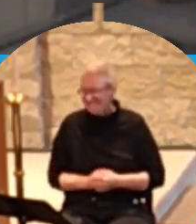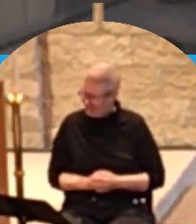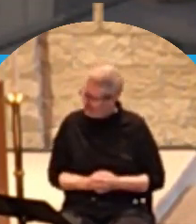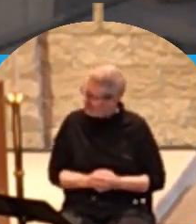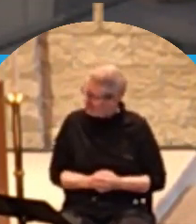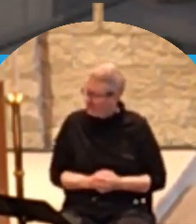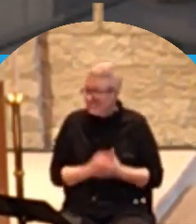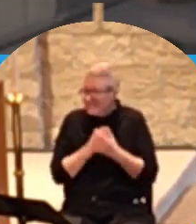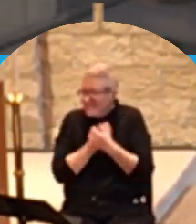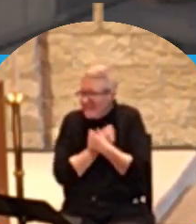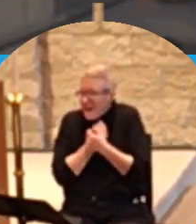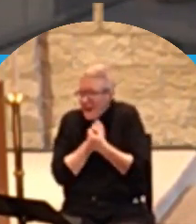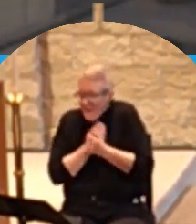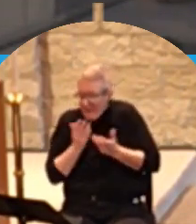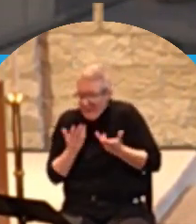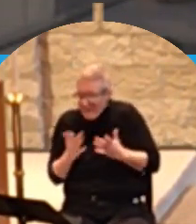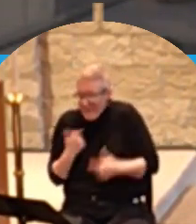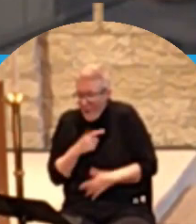Love is all you need.